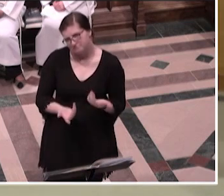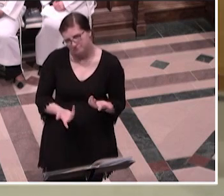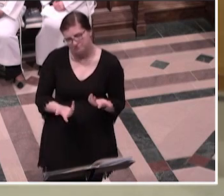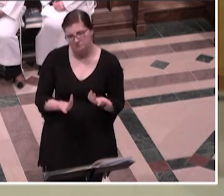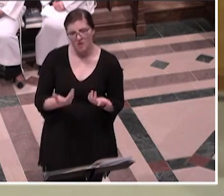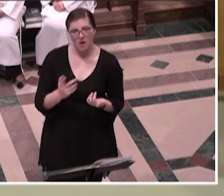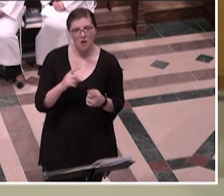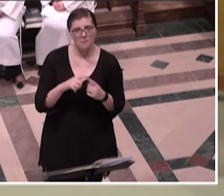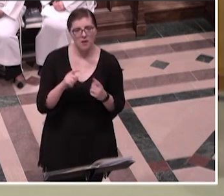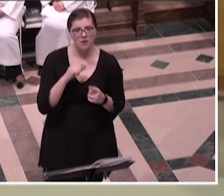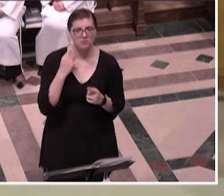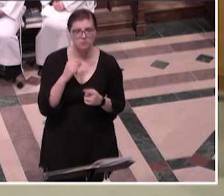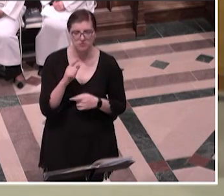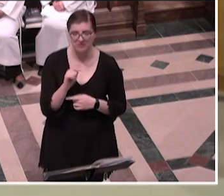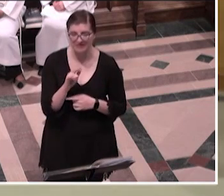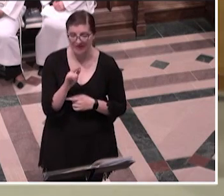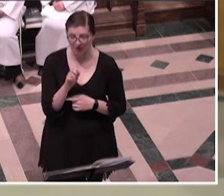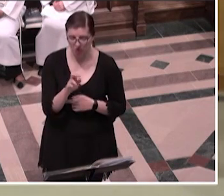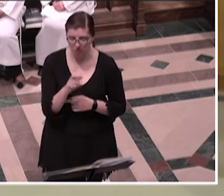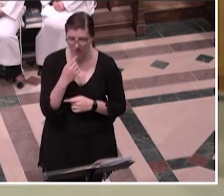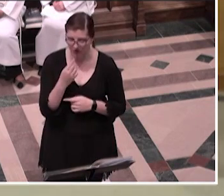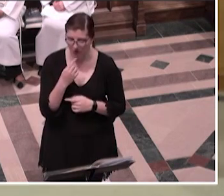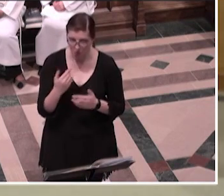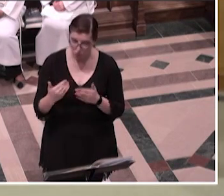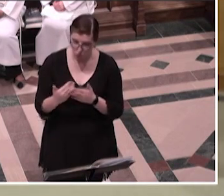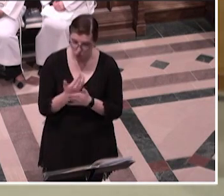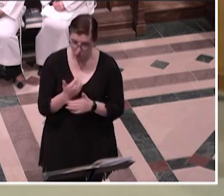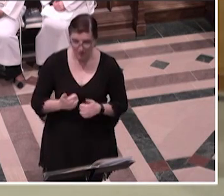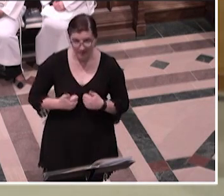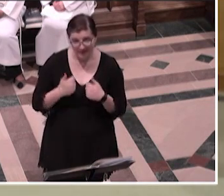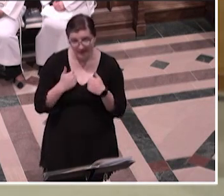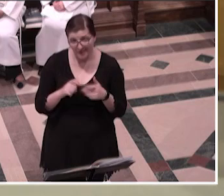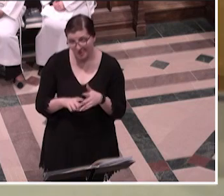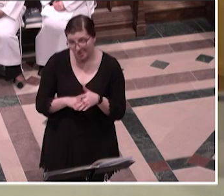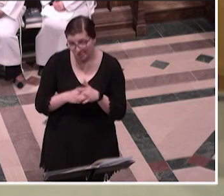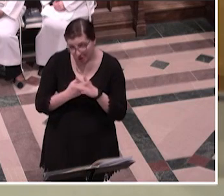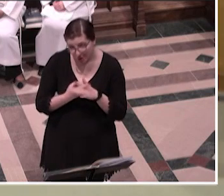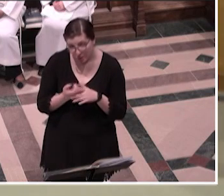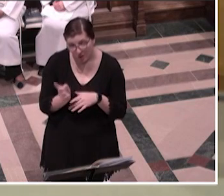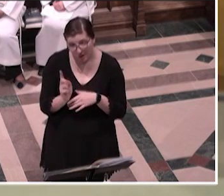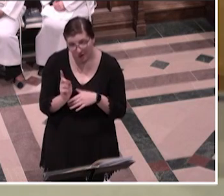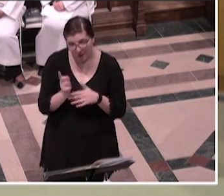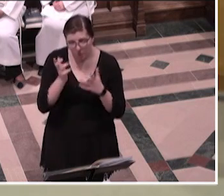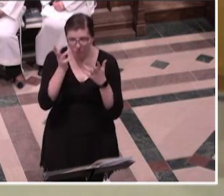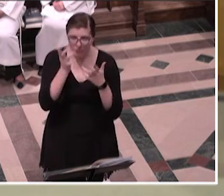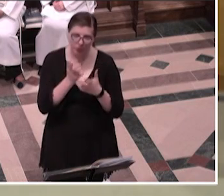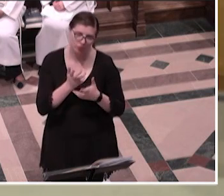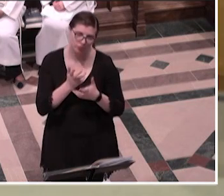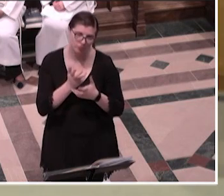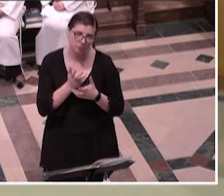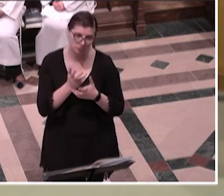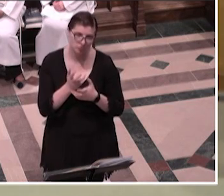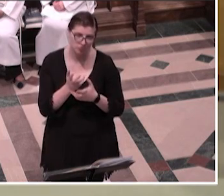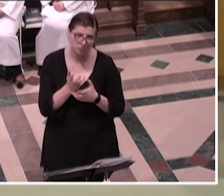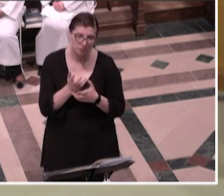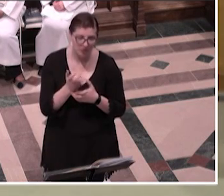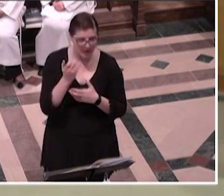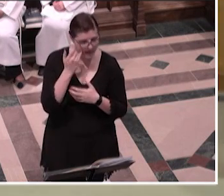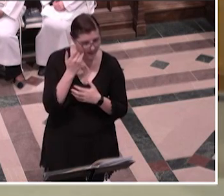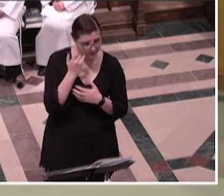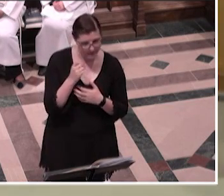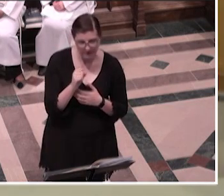Taylor asserts that new life starts in the dark, whether it is a seed in the